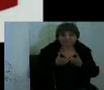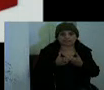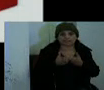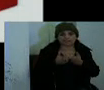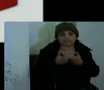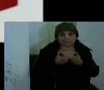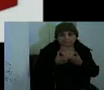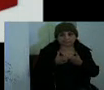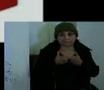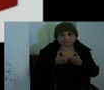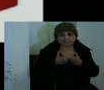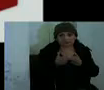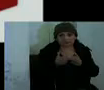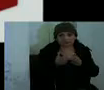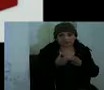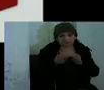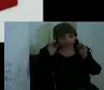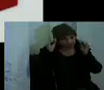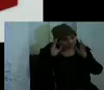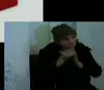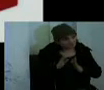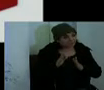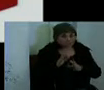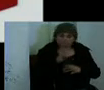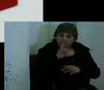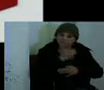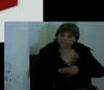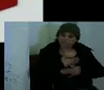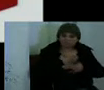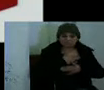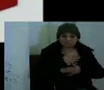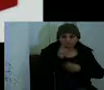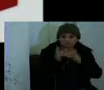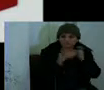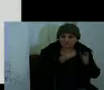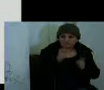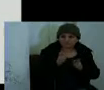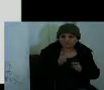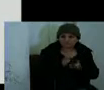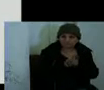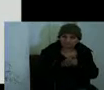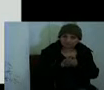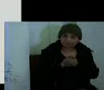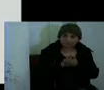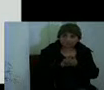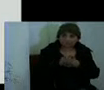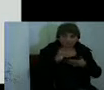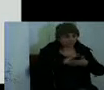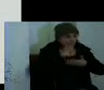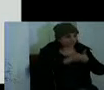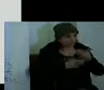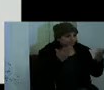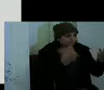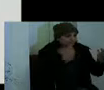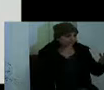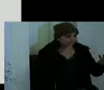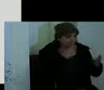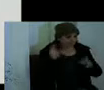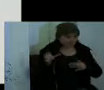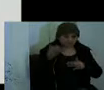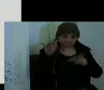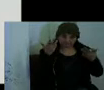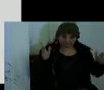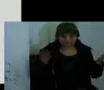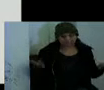We, along with the kids and teachers, appreciate your generosity and kindness. The calendar may say that Christmas is over, but